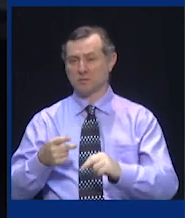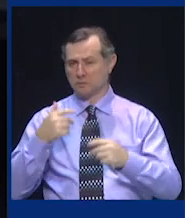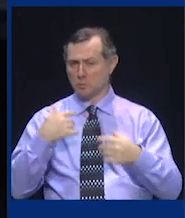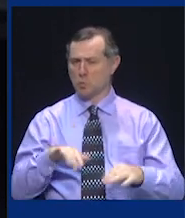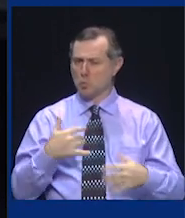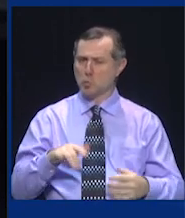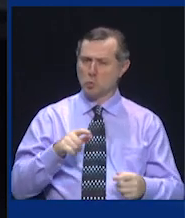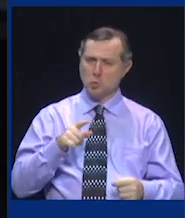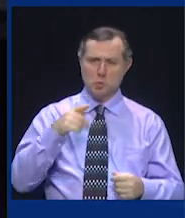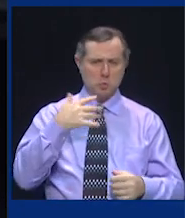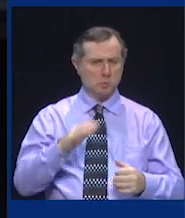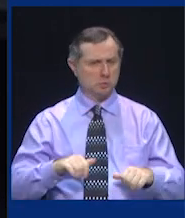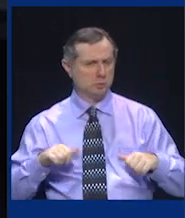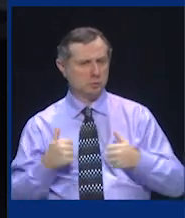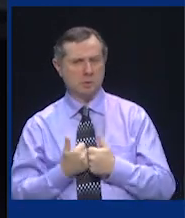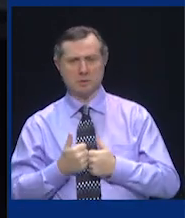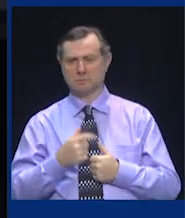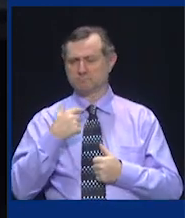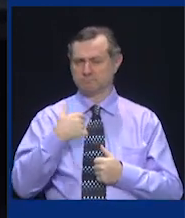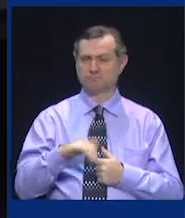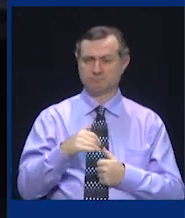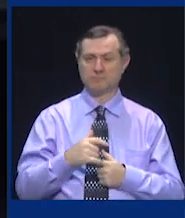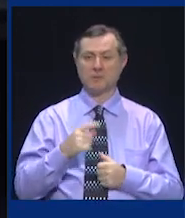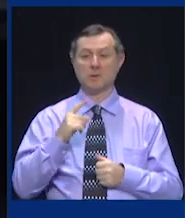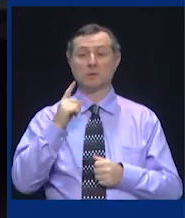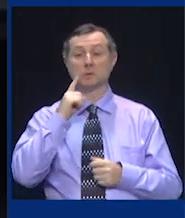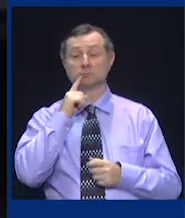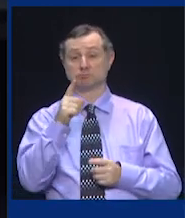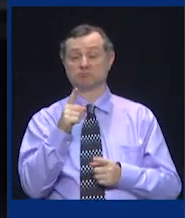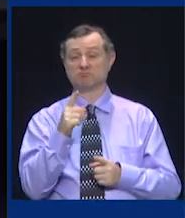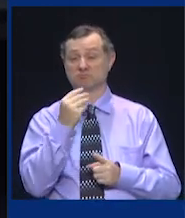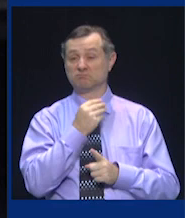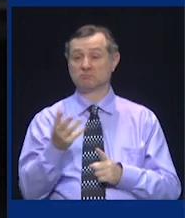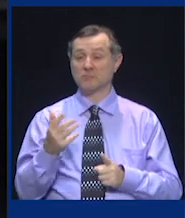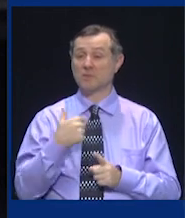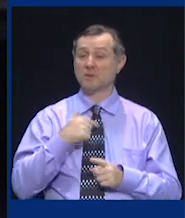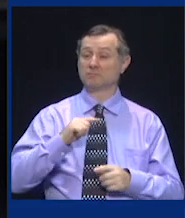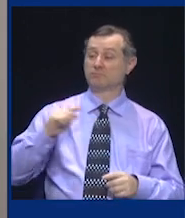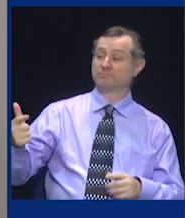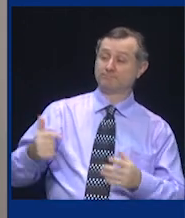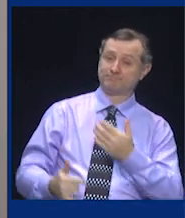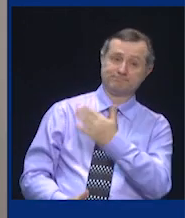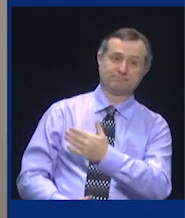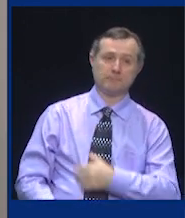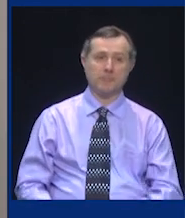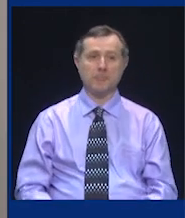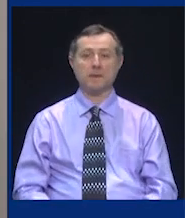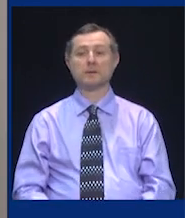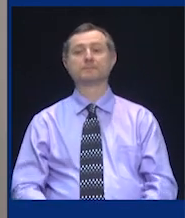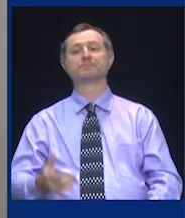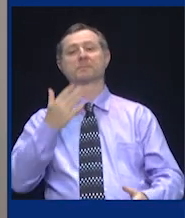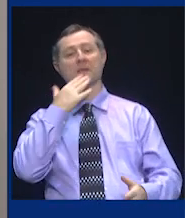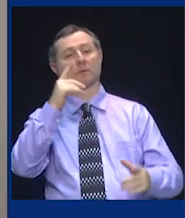variant continues. Thank you, Governor. Thank you, Mr. Khan. Mr. Lieber. Thanks, Governor.